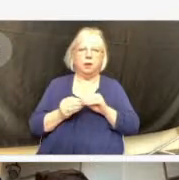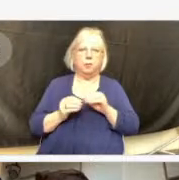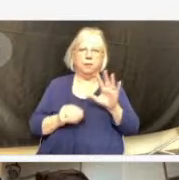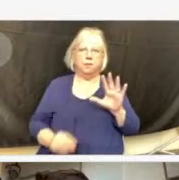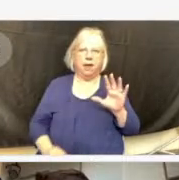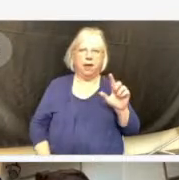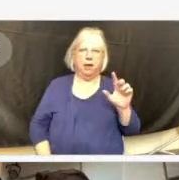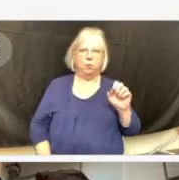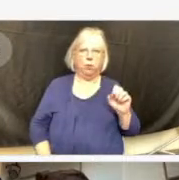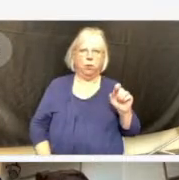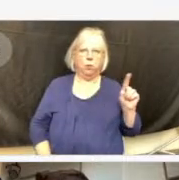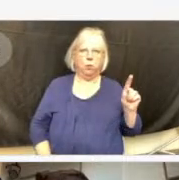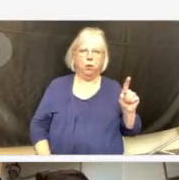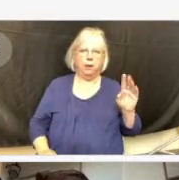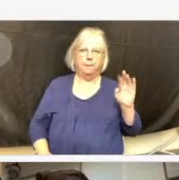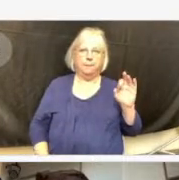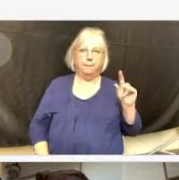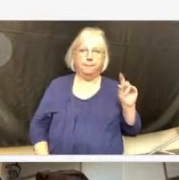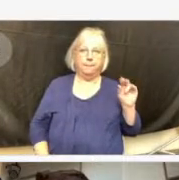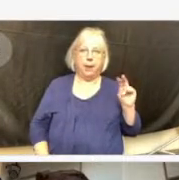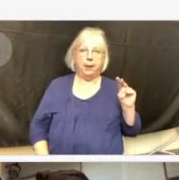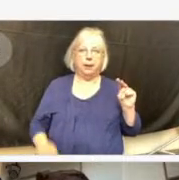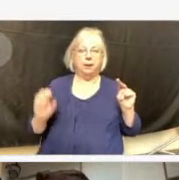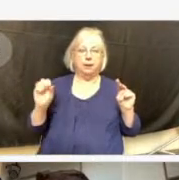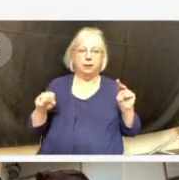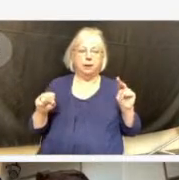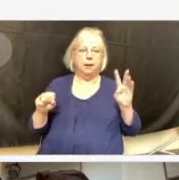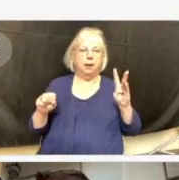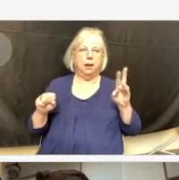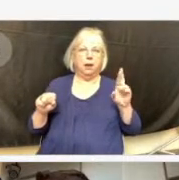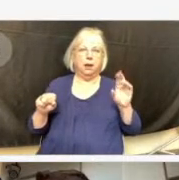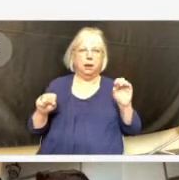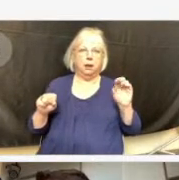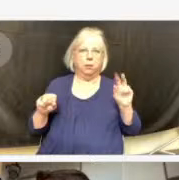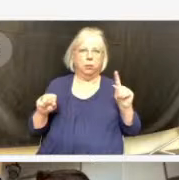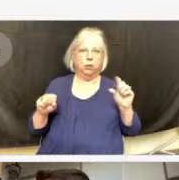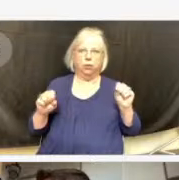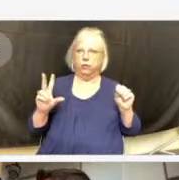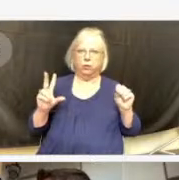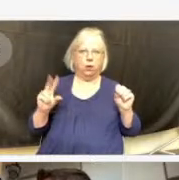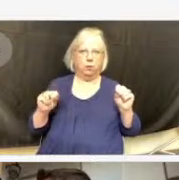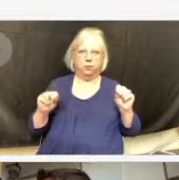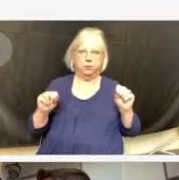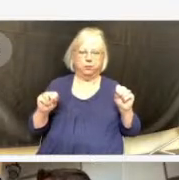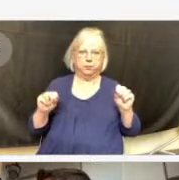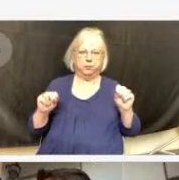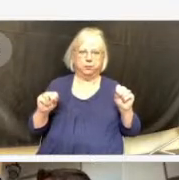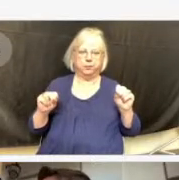Sir, Bedden, Yes? Brooks, No?